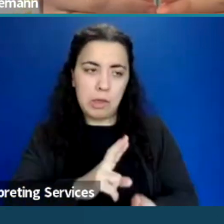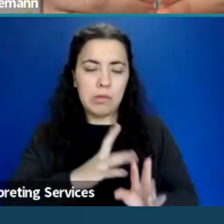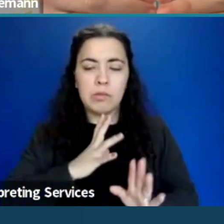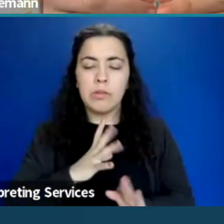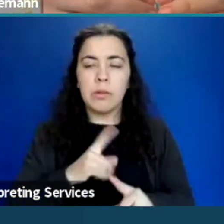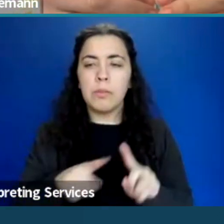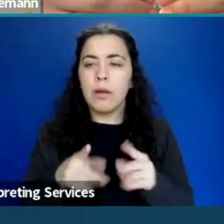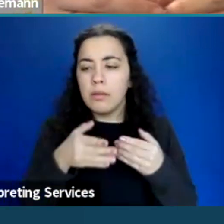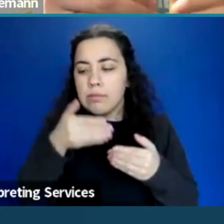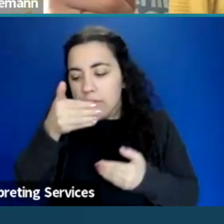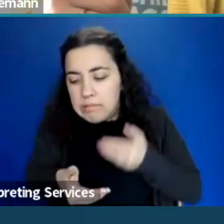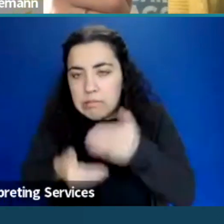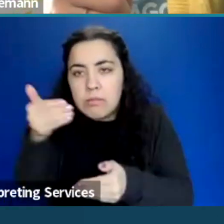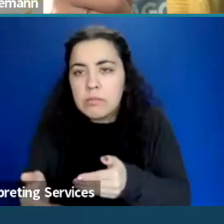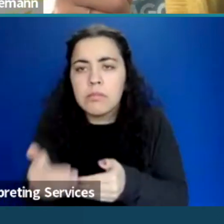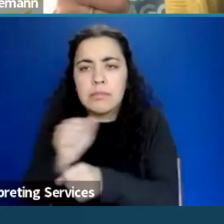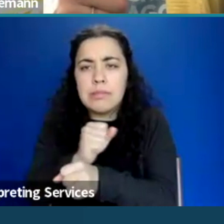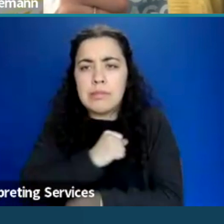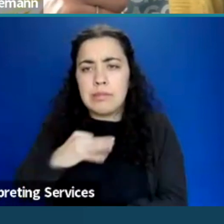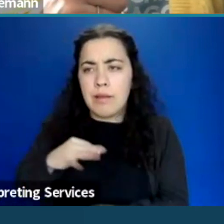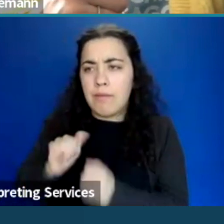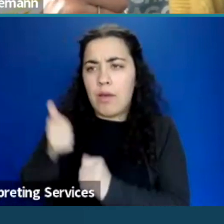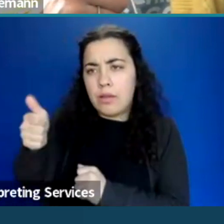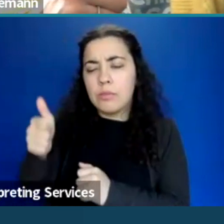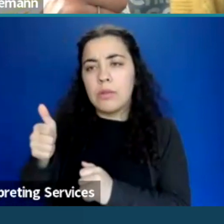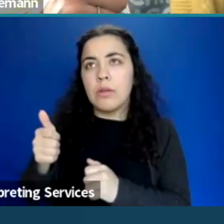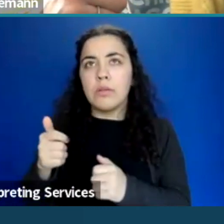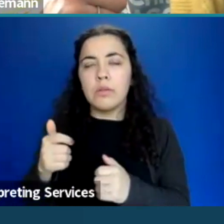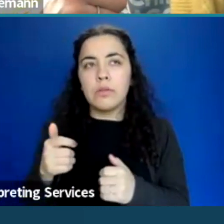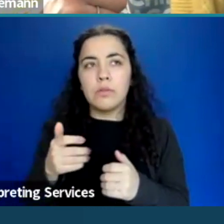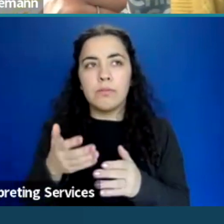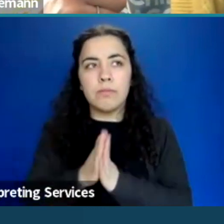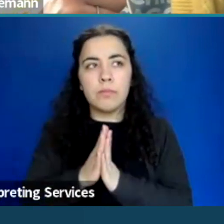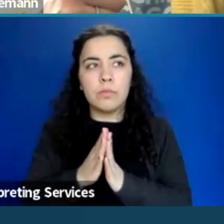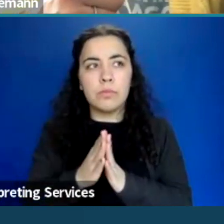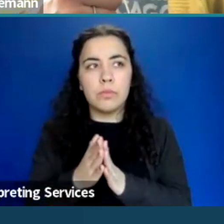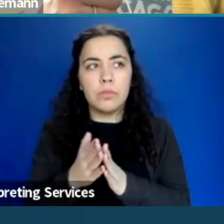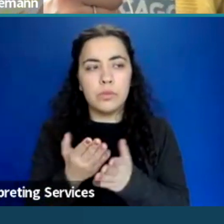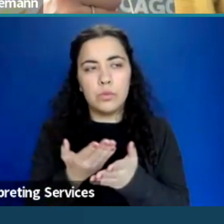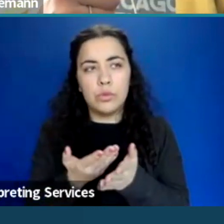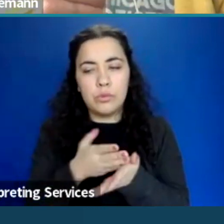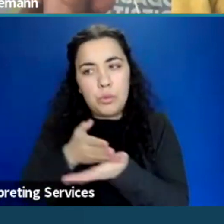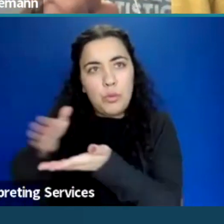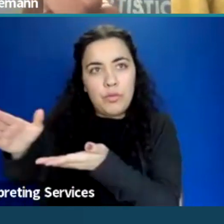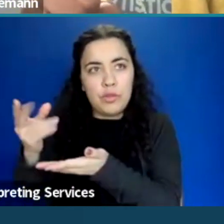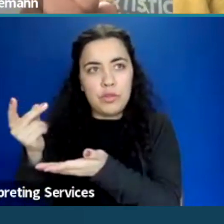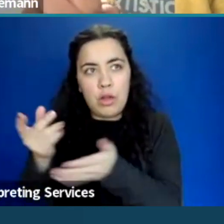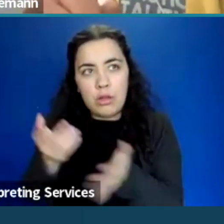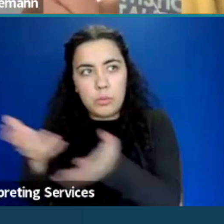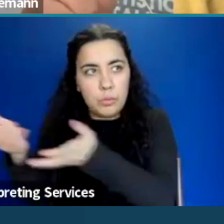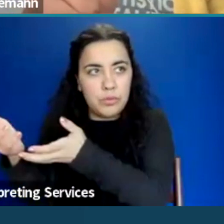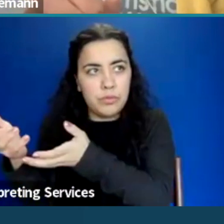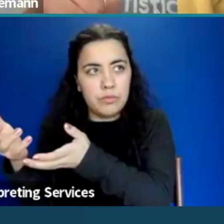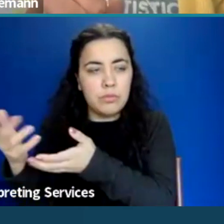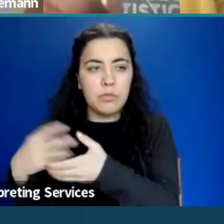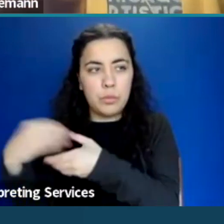the protocol for training staff on how to remove an animal? I would say go to your policies and